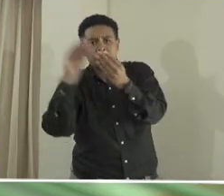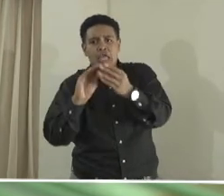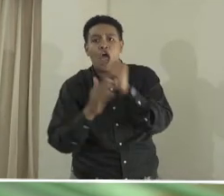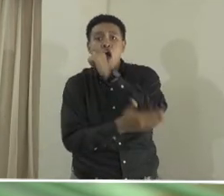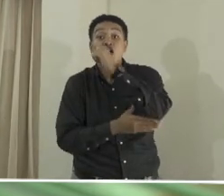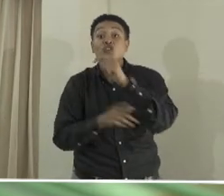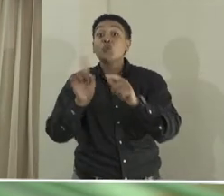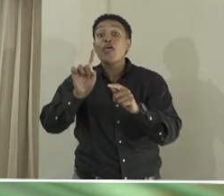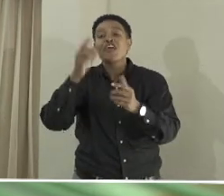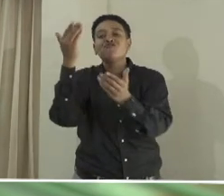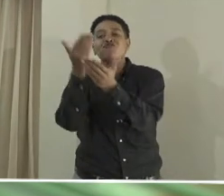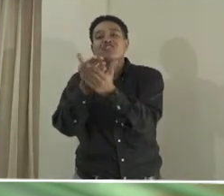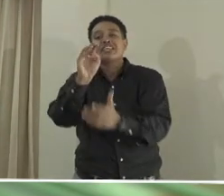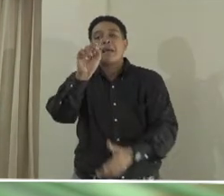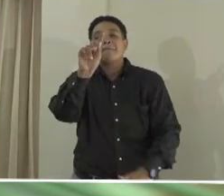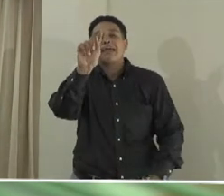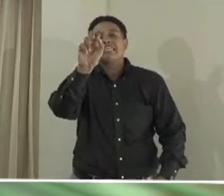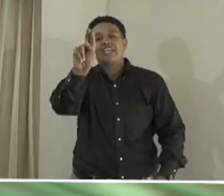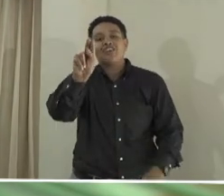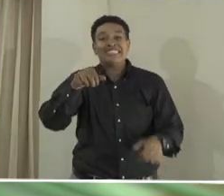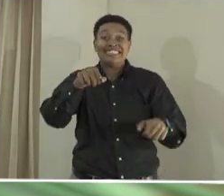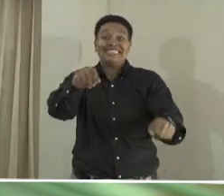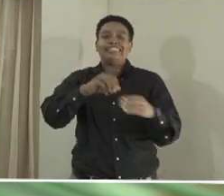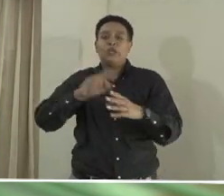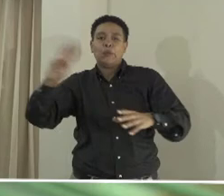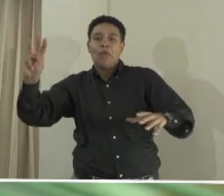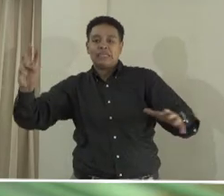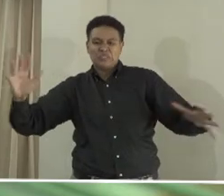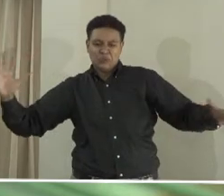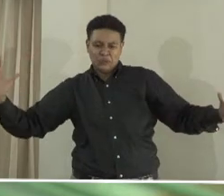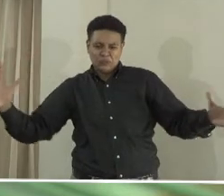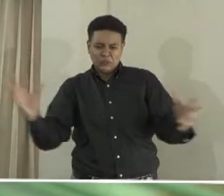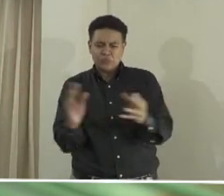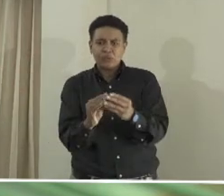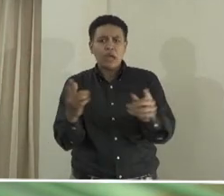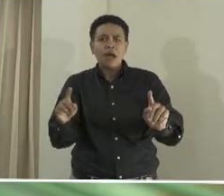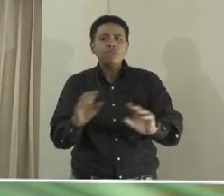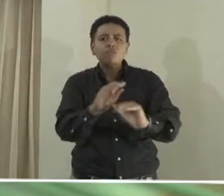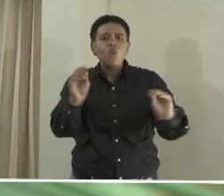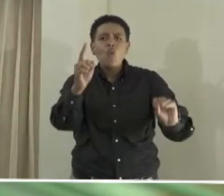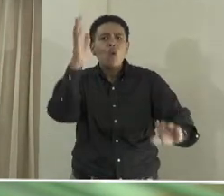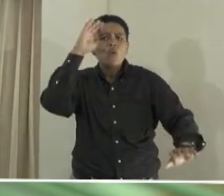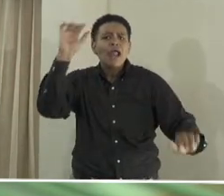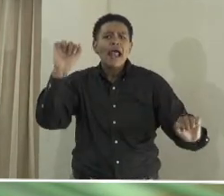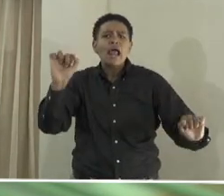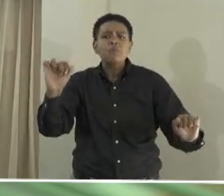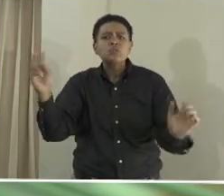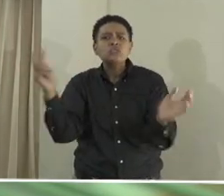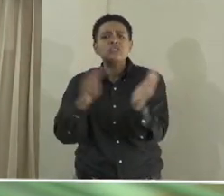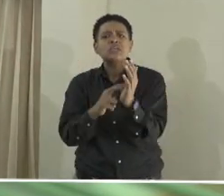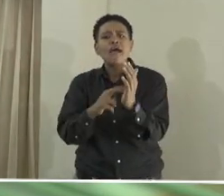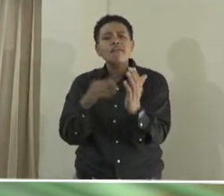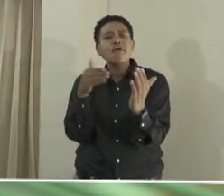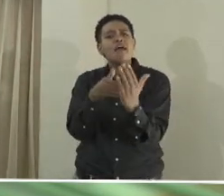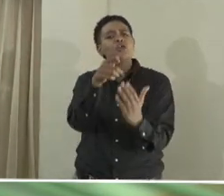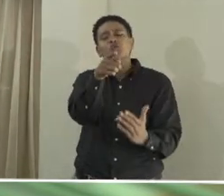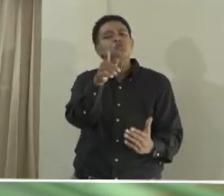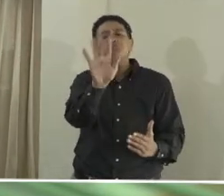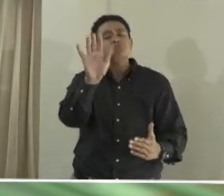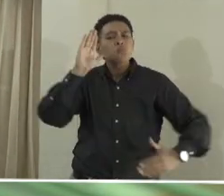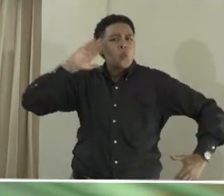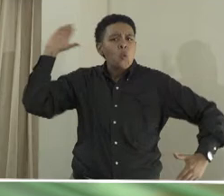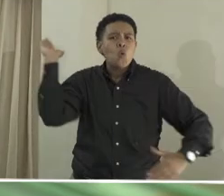Mediterranean Sea in the west. No one will be able to stand against you all the